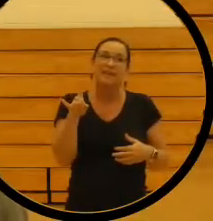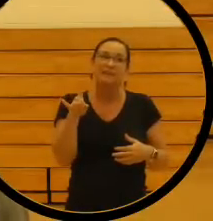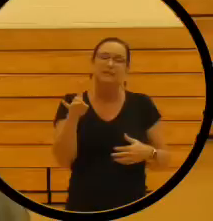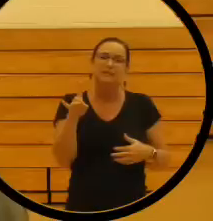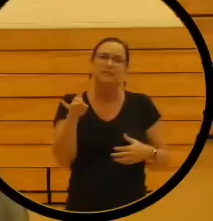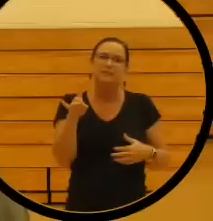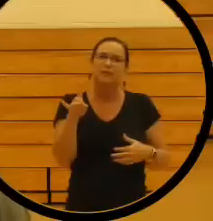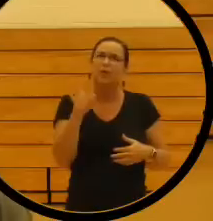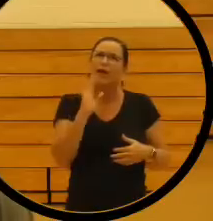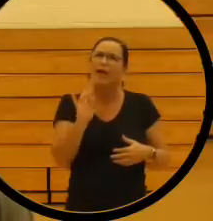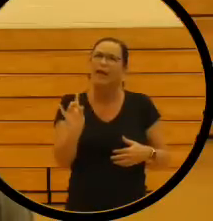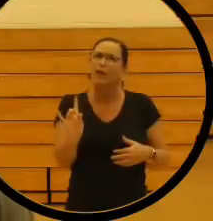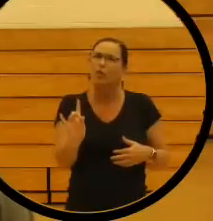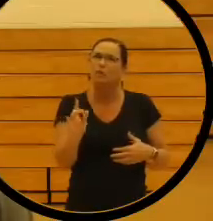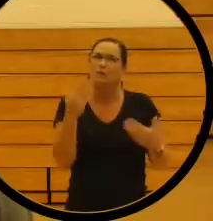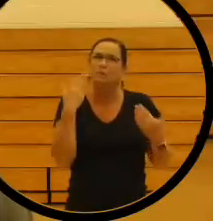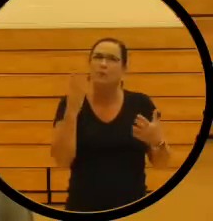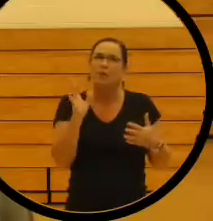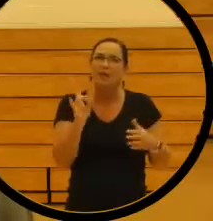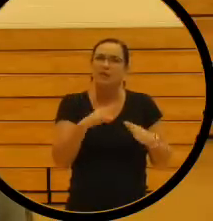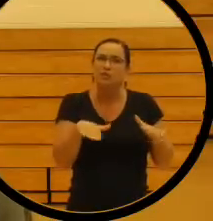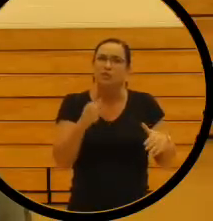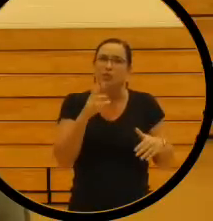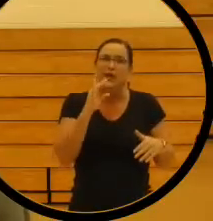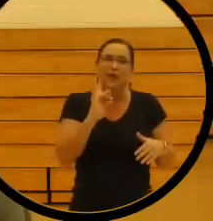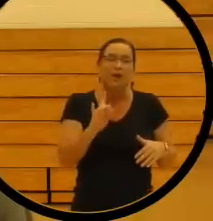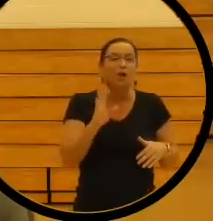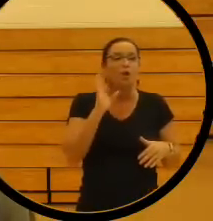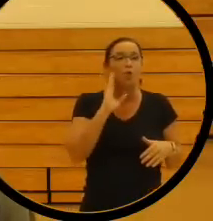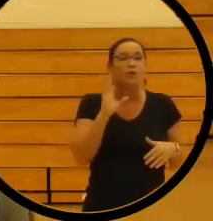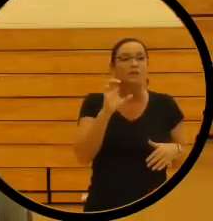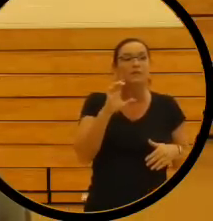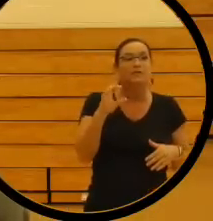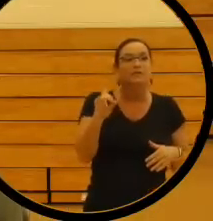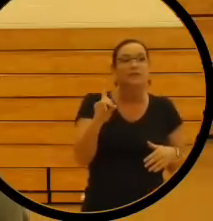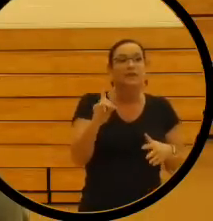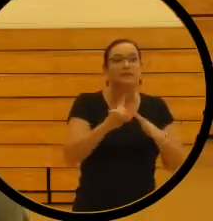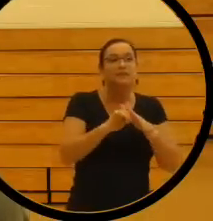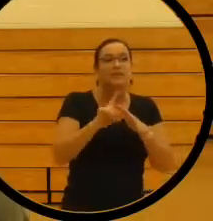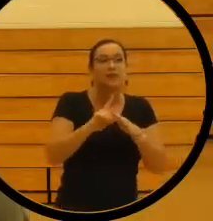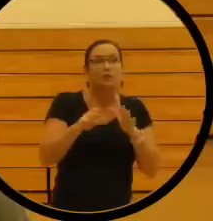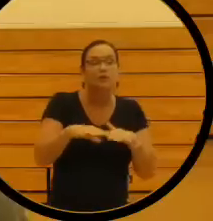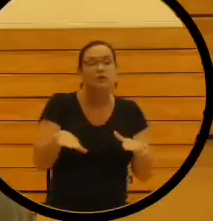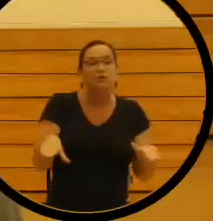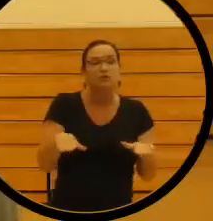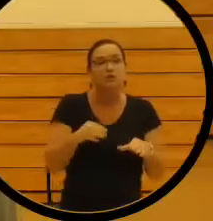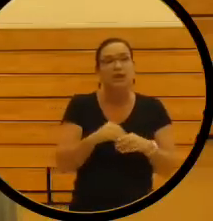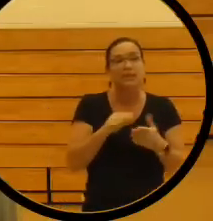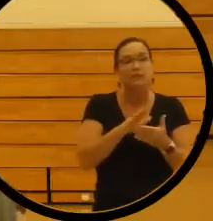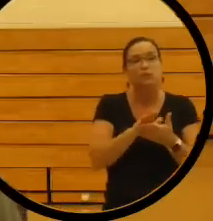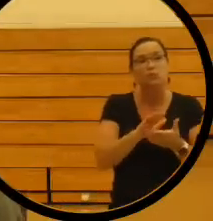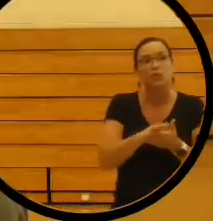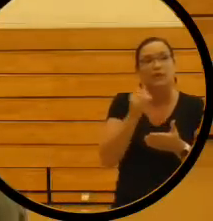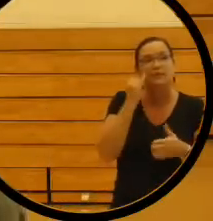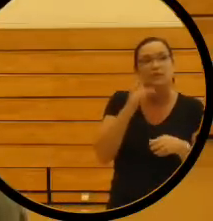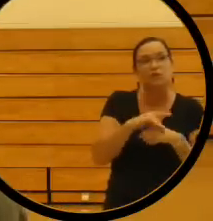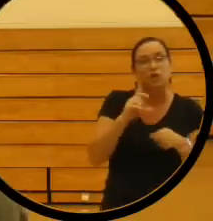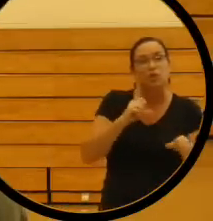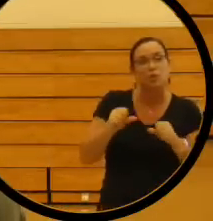is, will civil defense evacuate children in the school in case of an